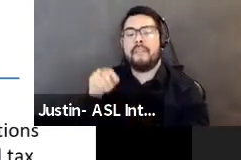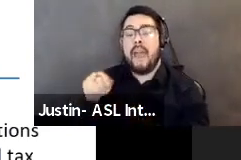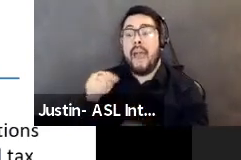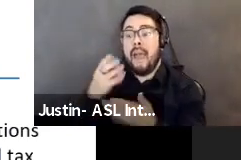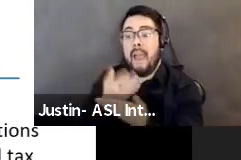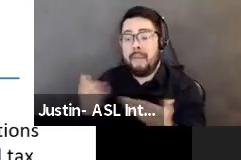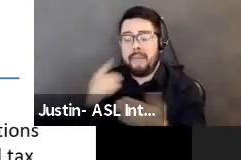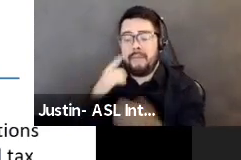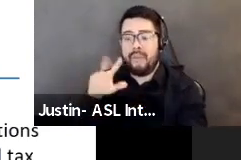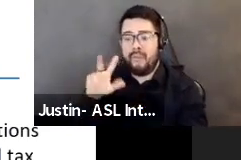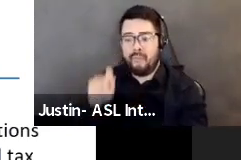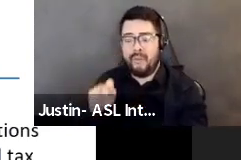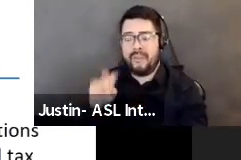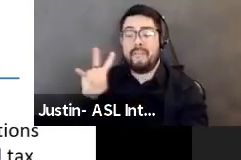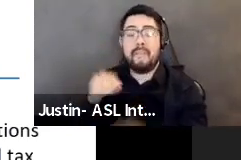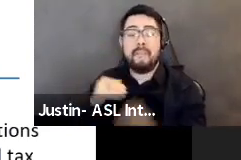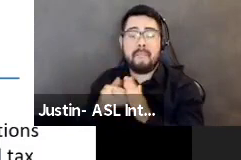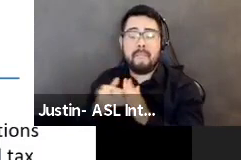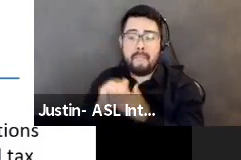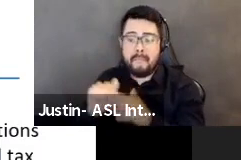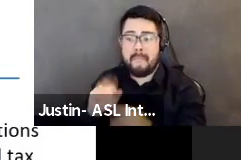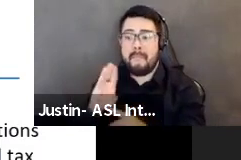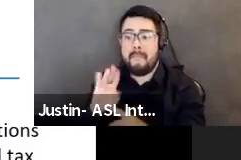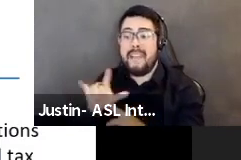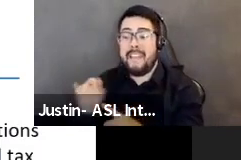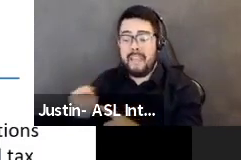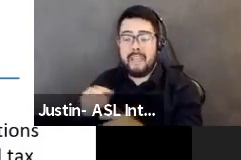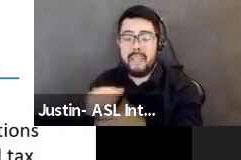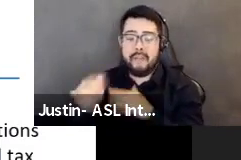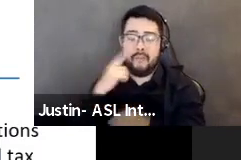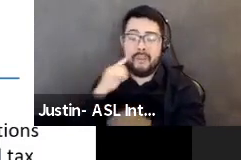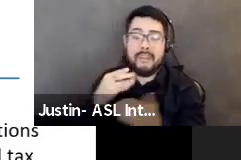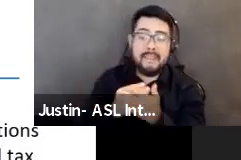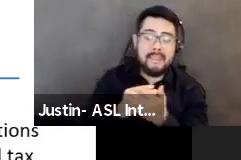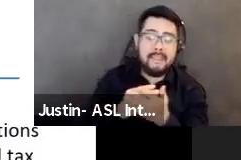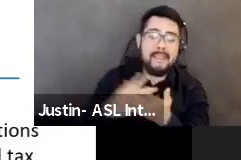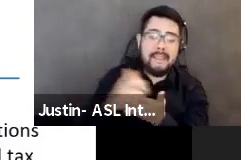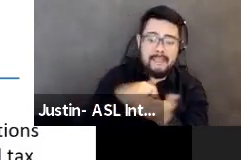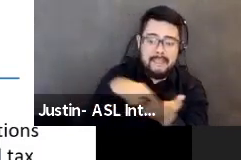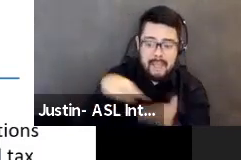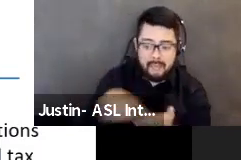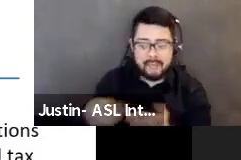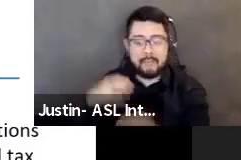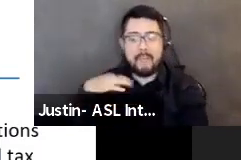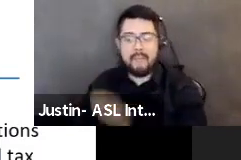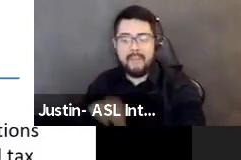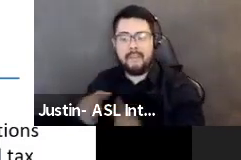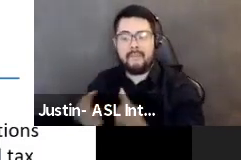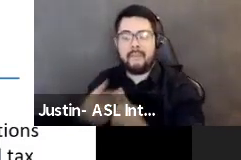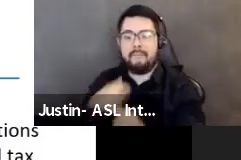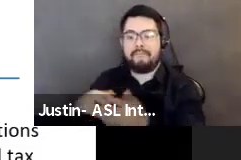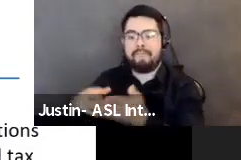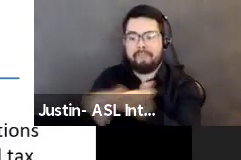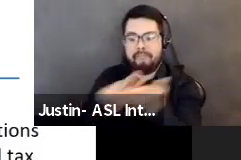for 3.7 billion dollars for salary and benefits which is largely governed by collective bargaining agreements and 886 million in teacher